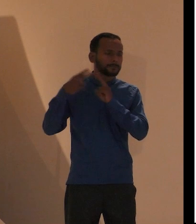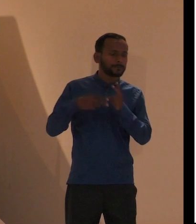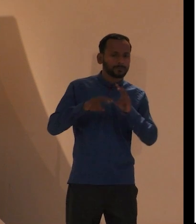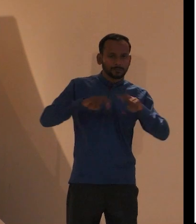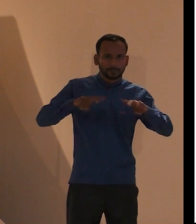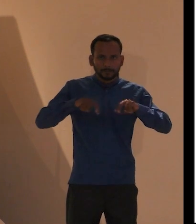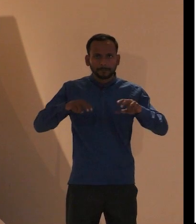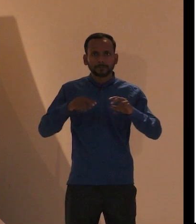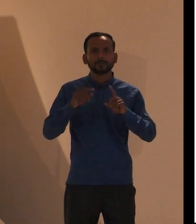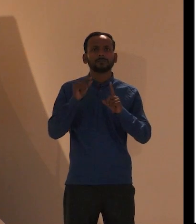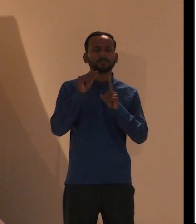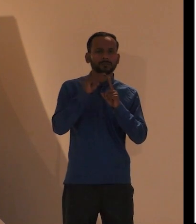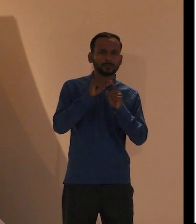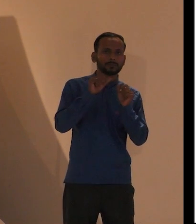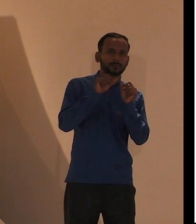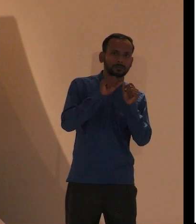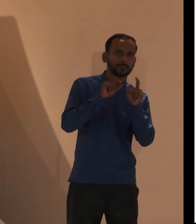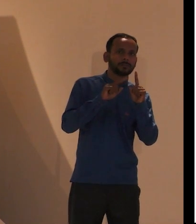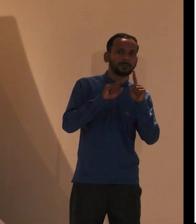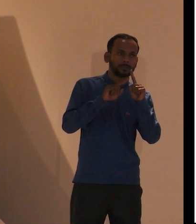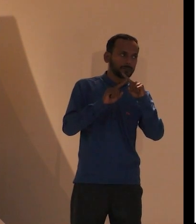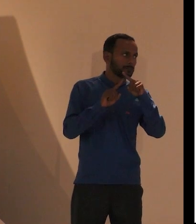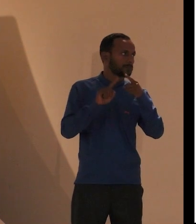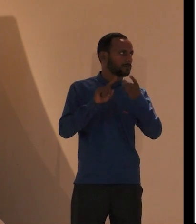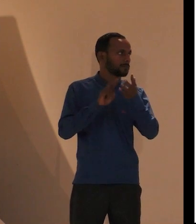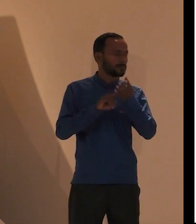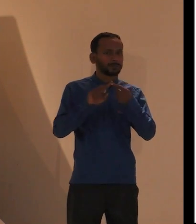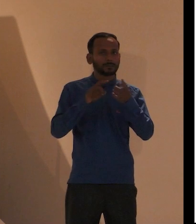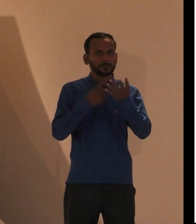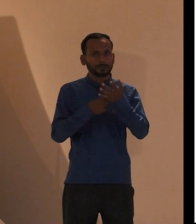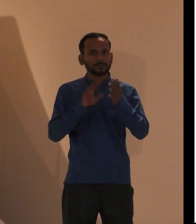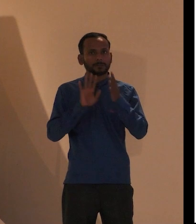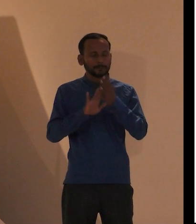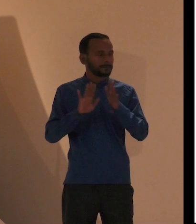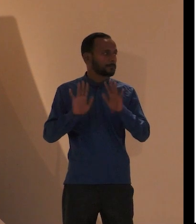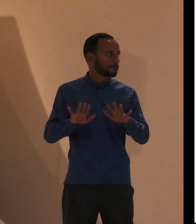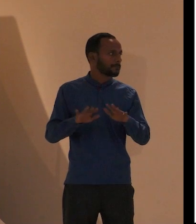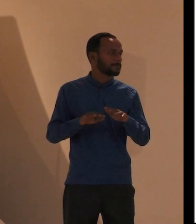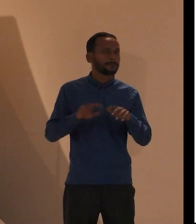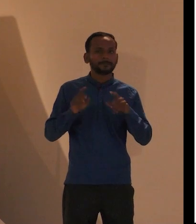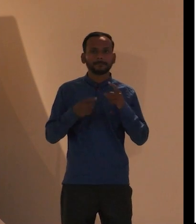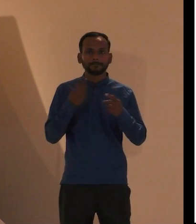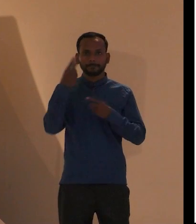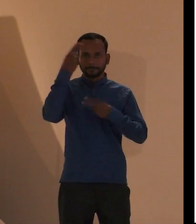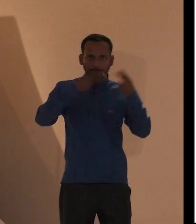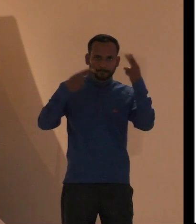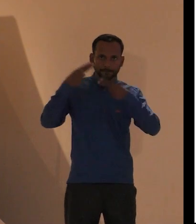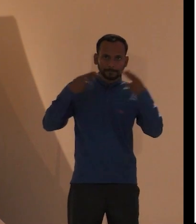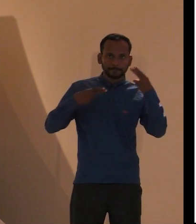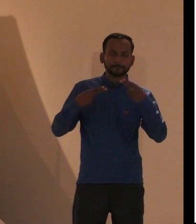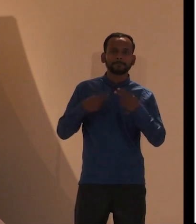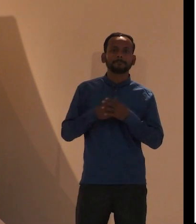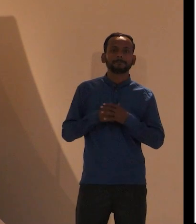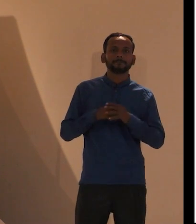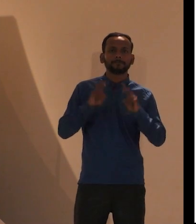we partner with many institutions. So we work with guest curators, we work with art historians for exhibitions,